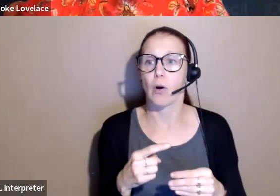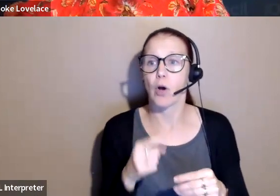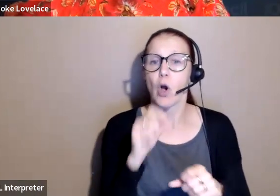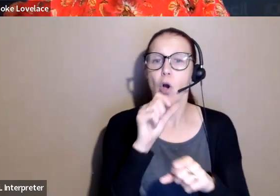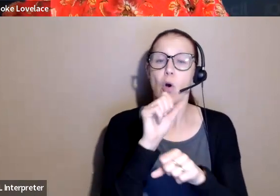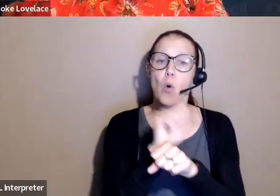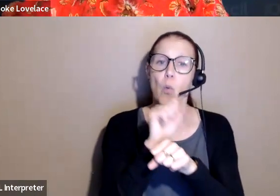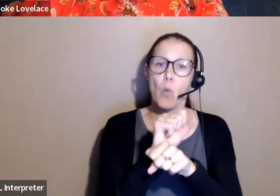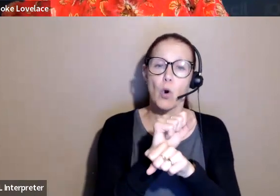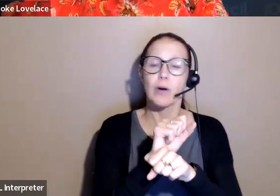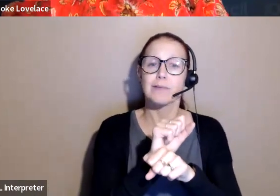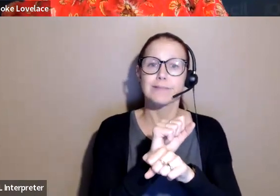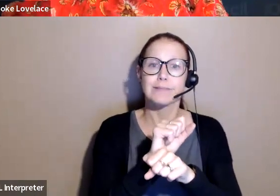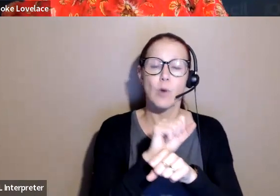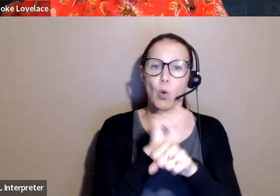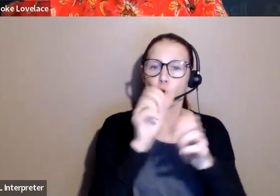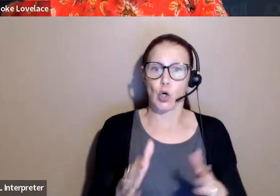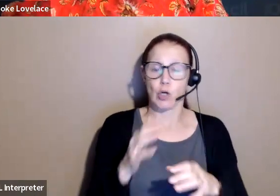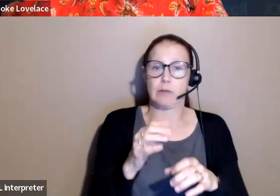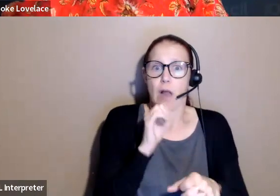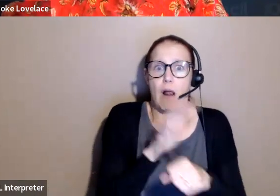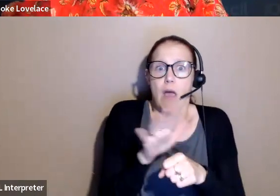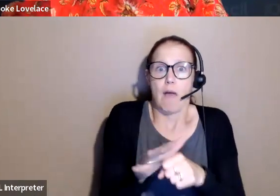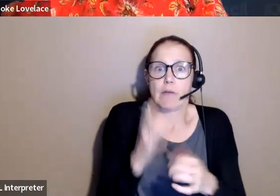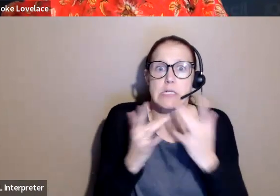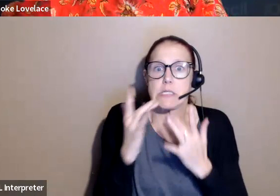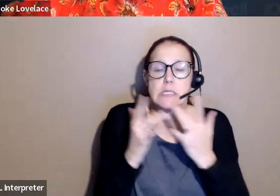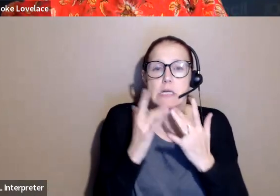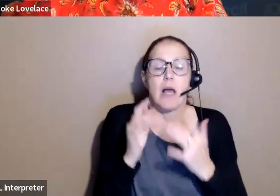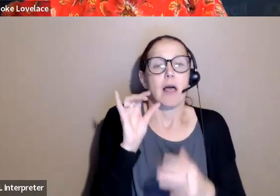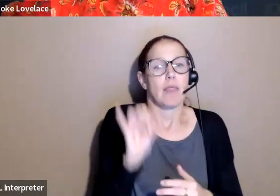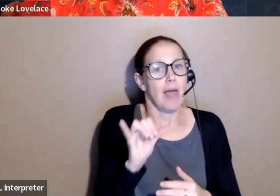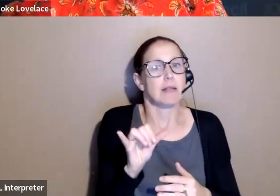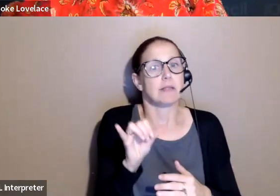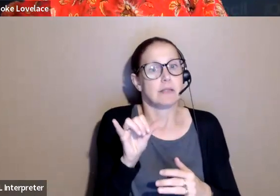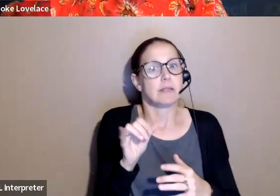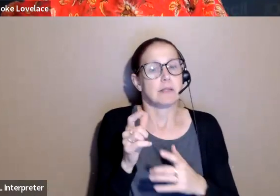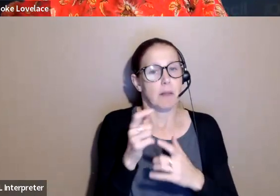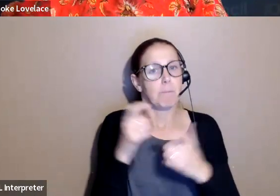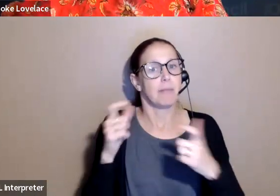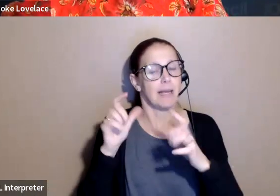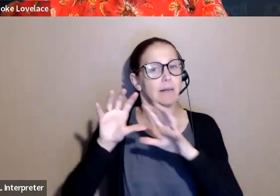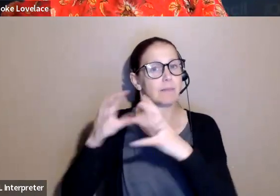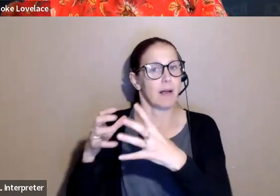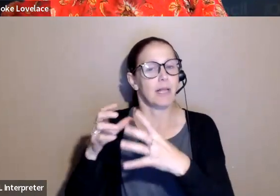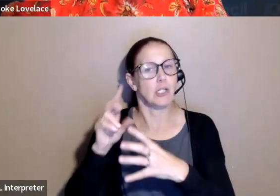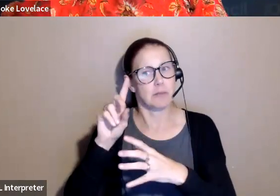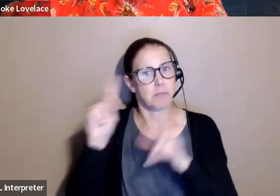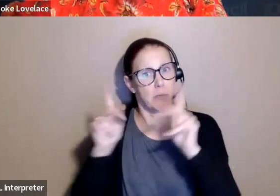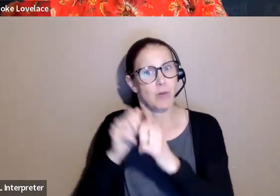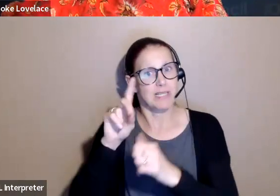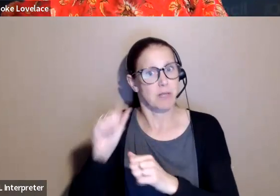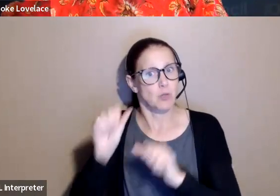workforce shortage all the time. And this is a prime population to be tapping for that. We just